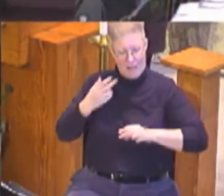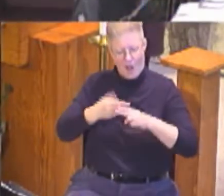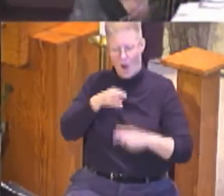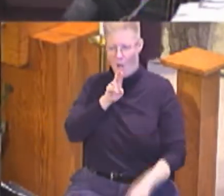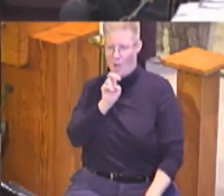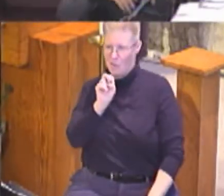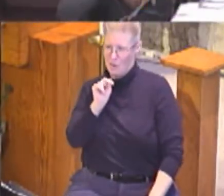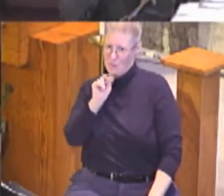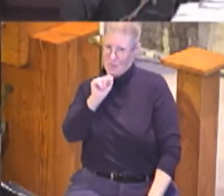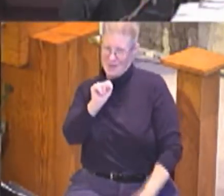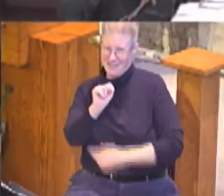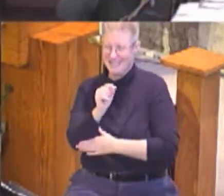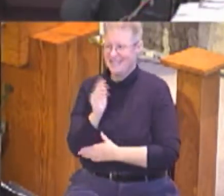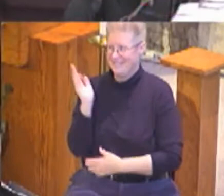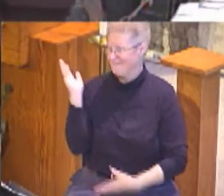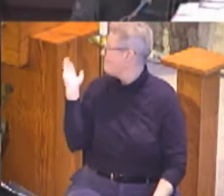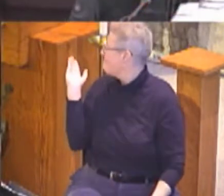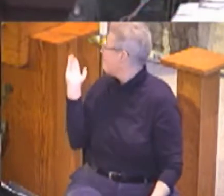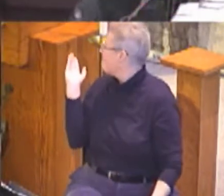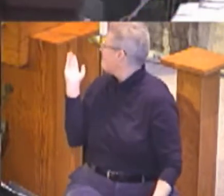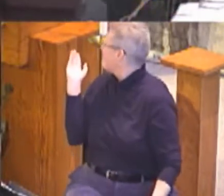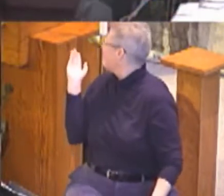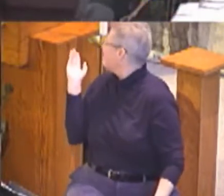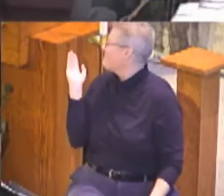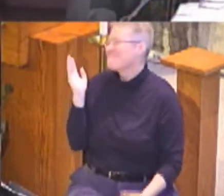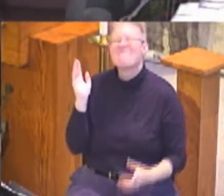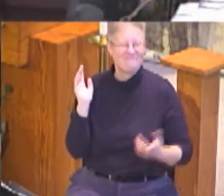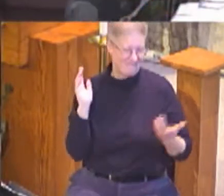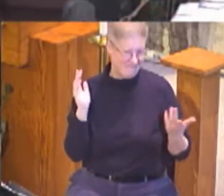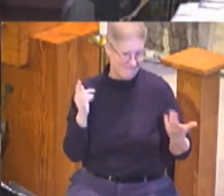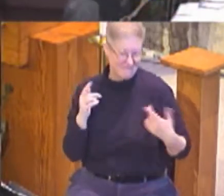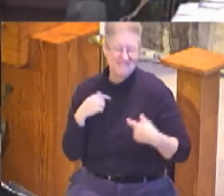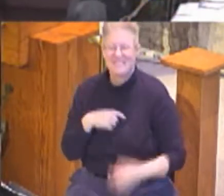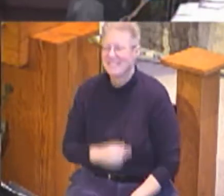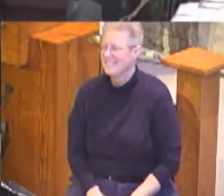Off to Japan and China and the U.S. for the next year.